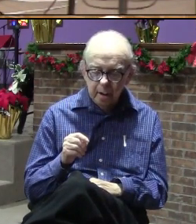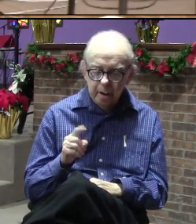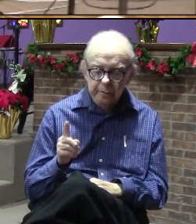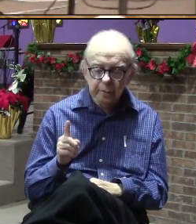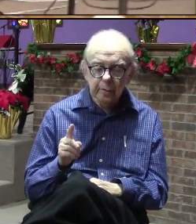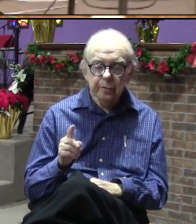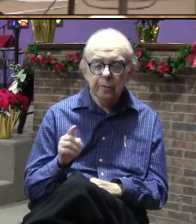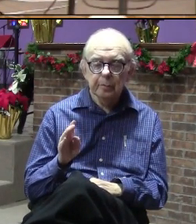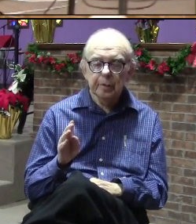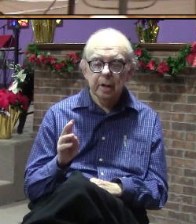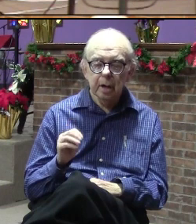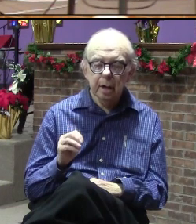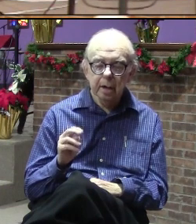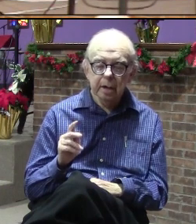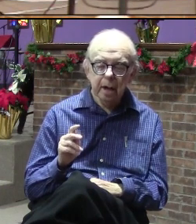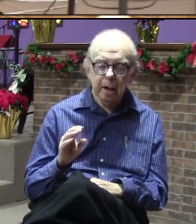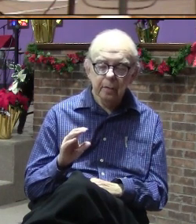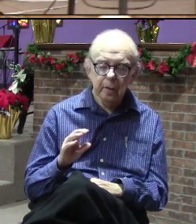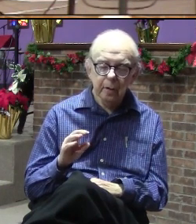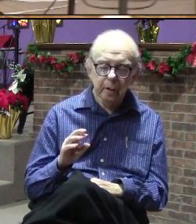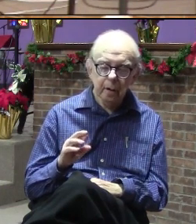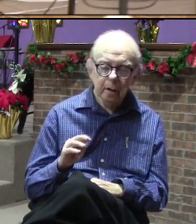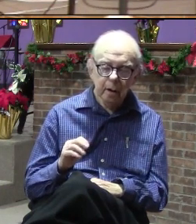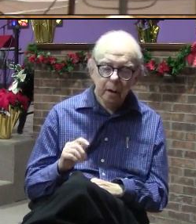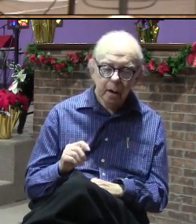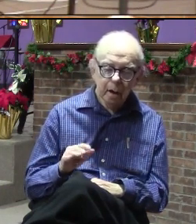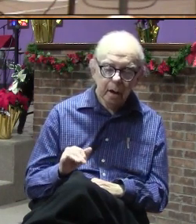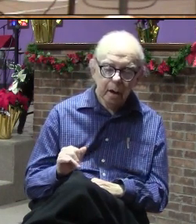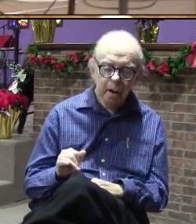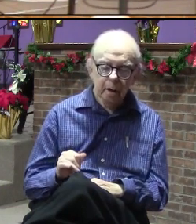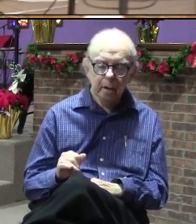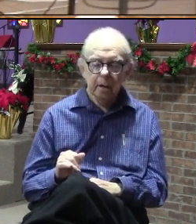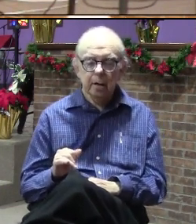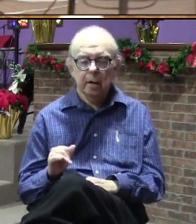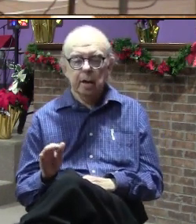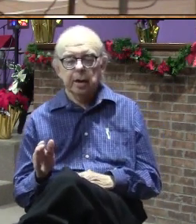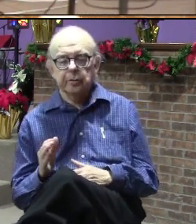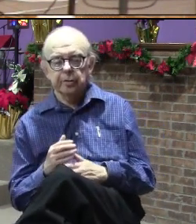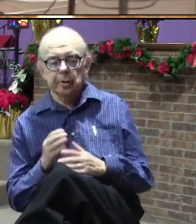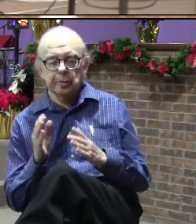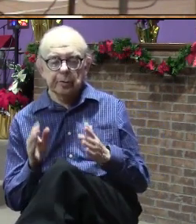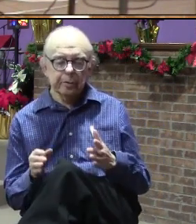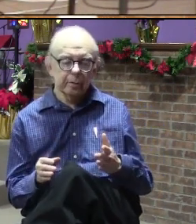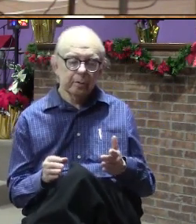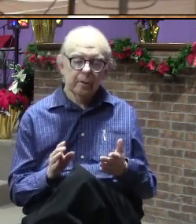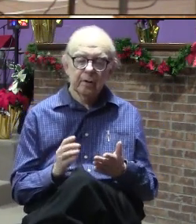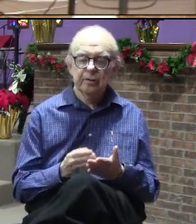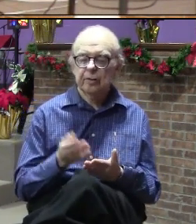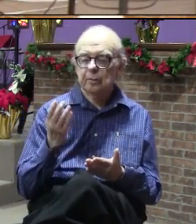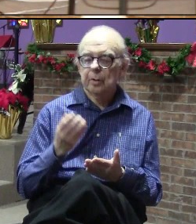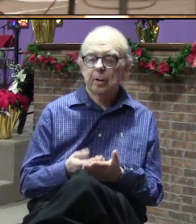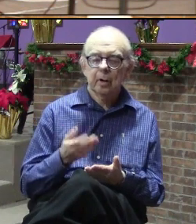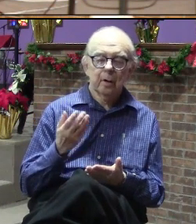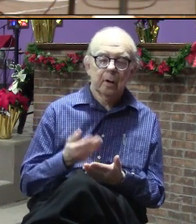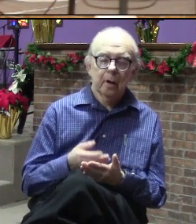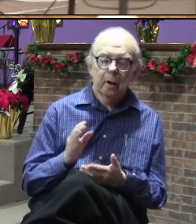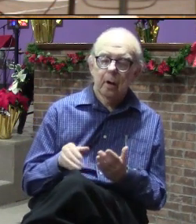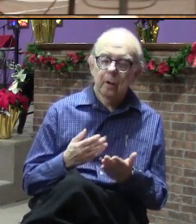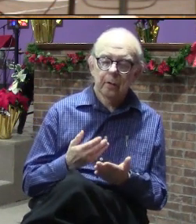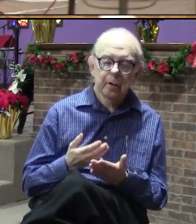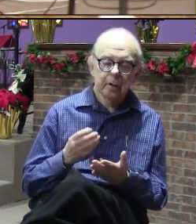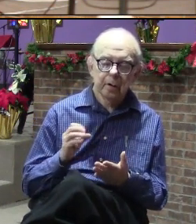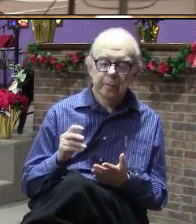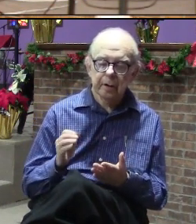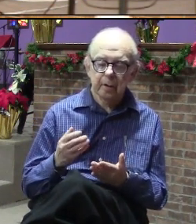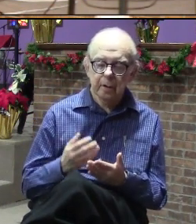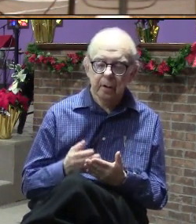bankruptcy because his partner had basically squandered away all of the firm's funds.